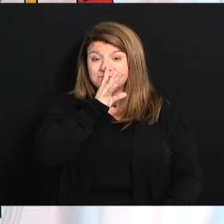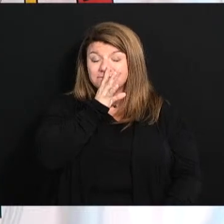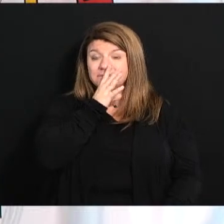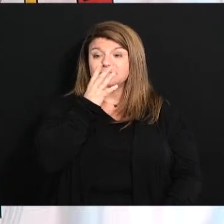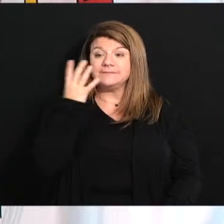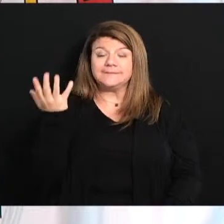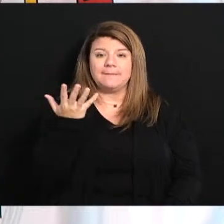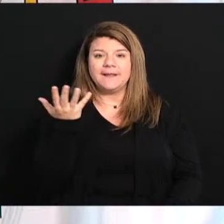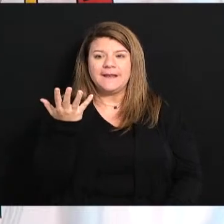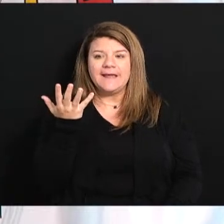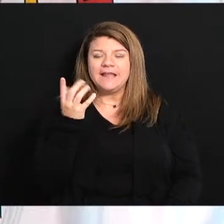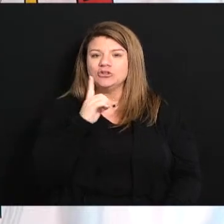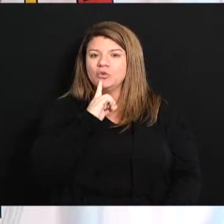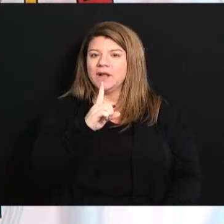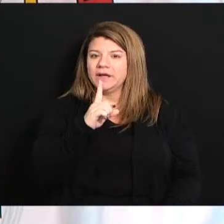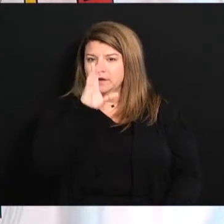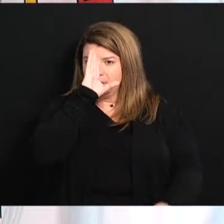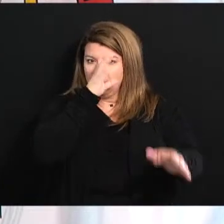is so profound.